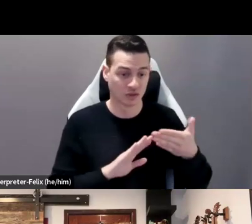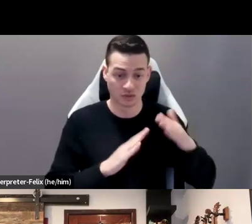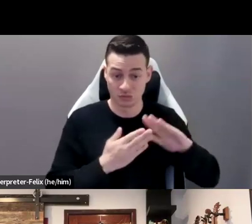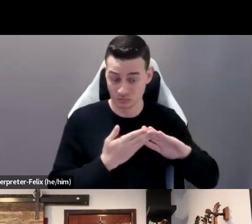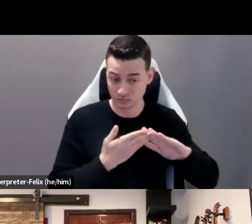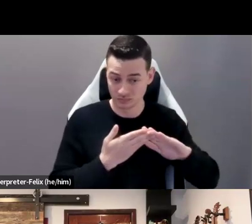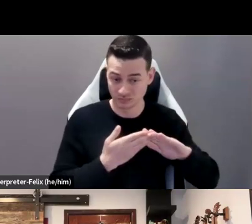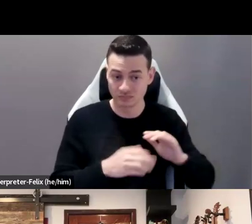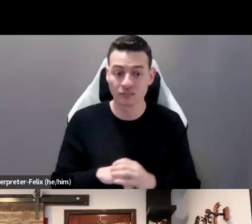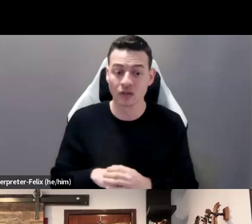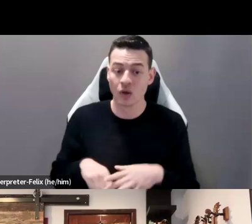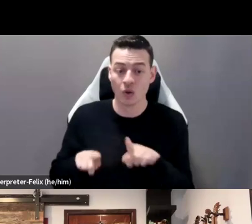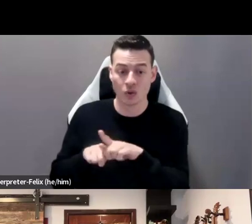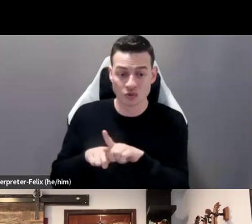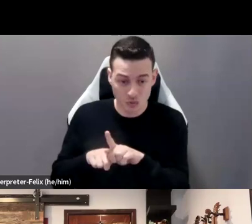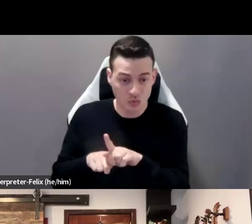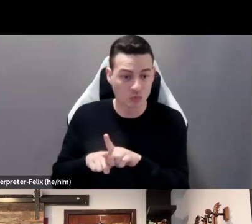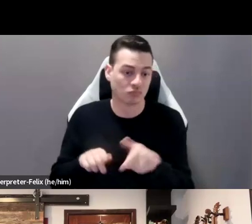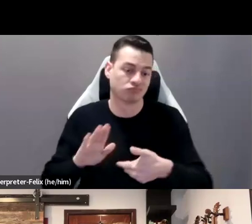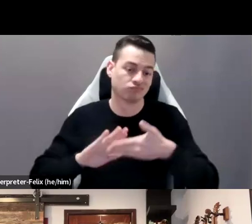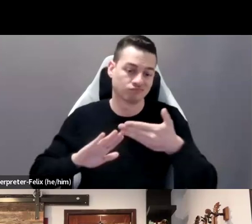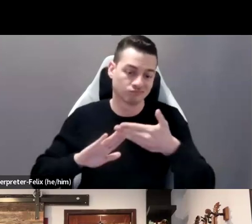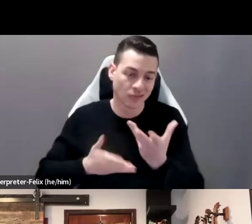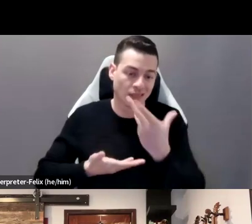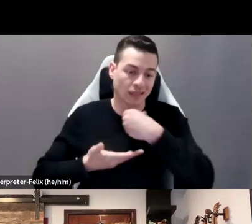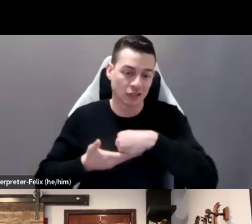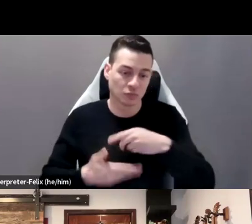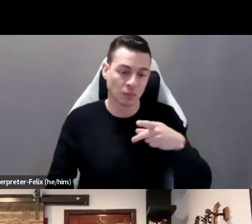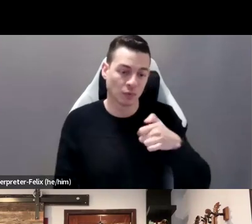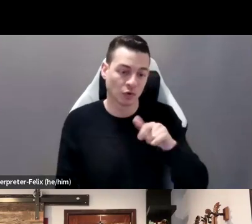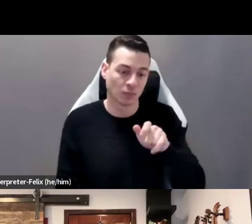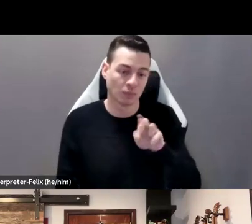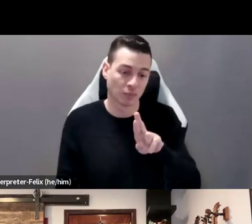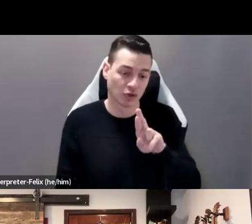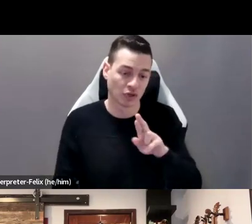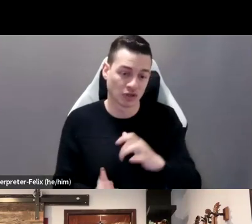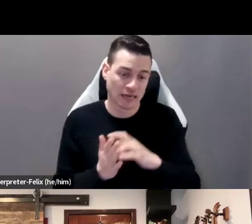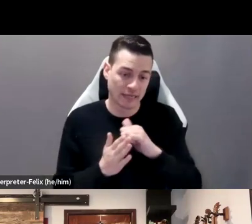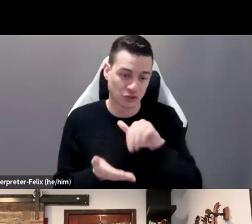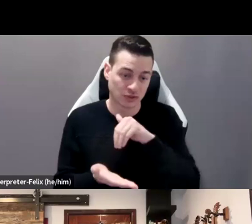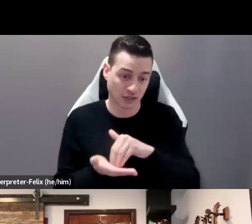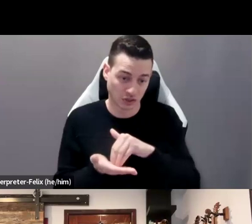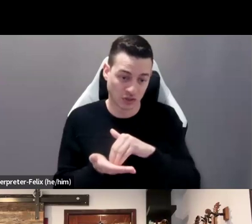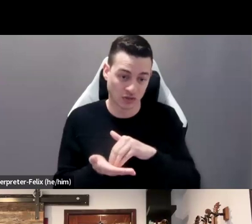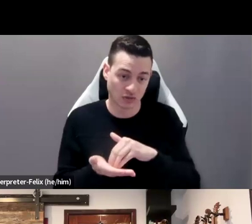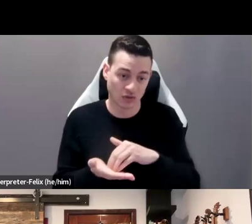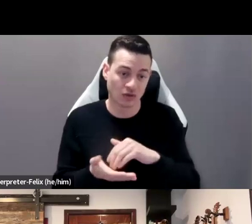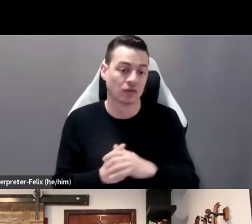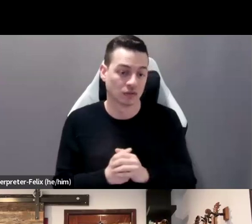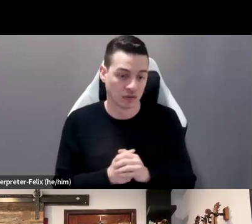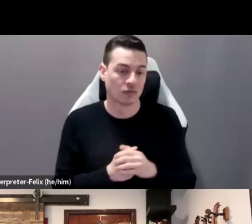NYU, as well as the director of LGBTQ+ cancer care and research programming at the Cancer Center. So I do a lot of work with